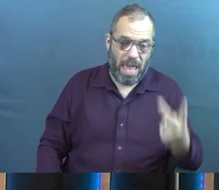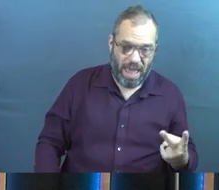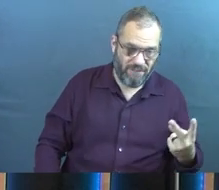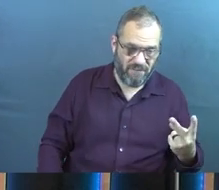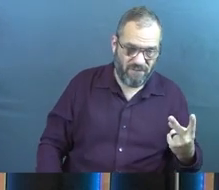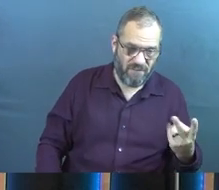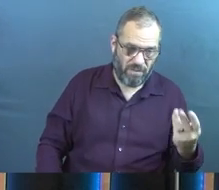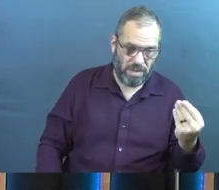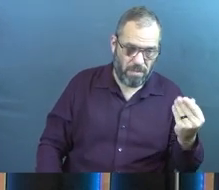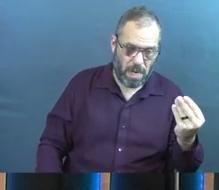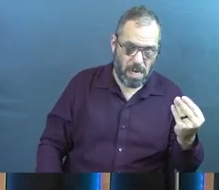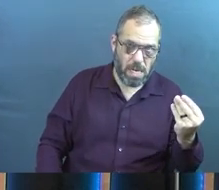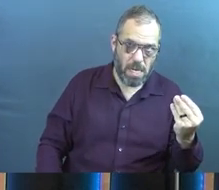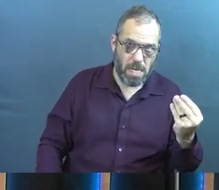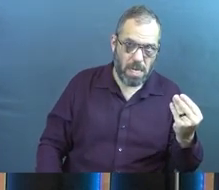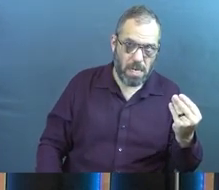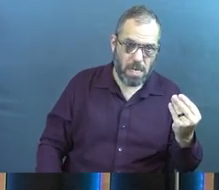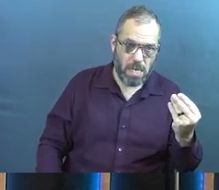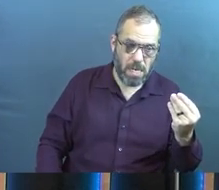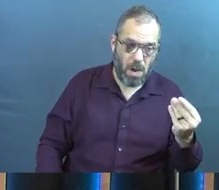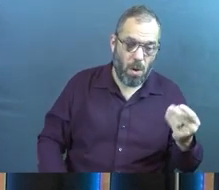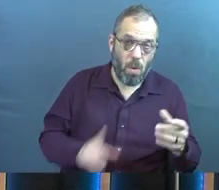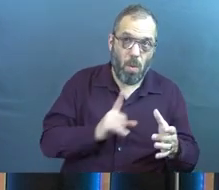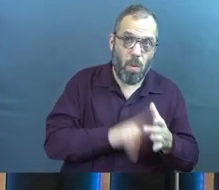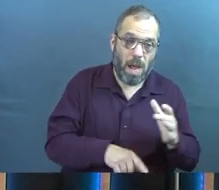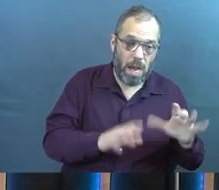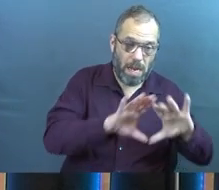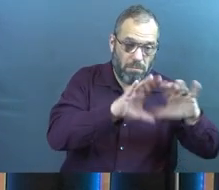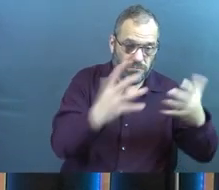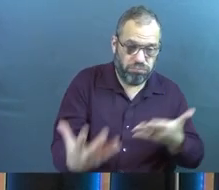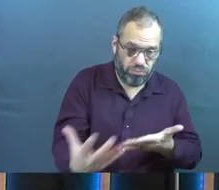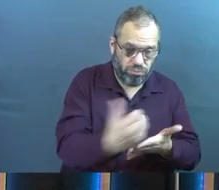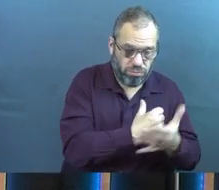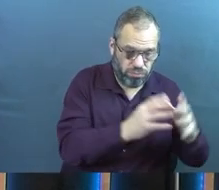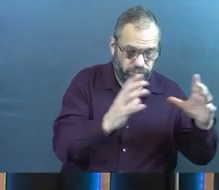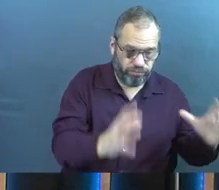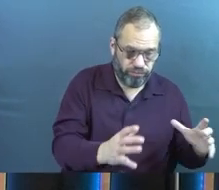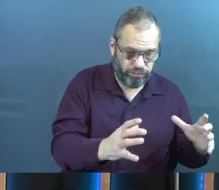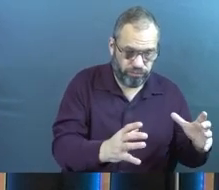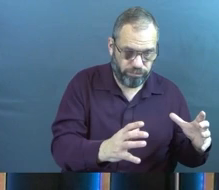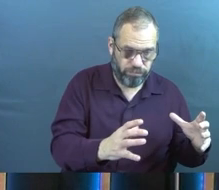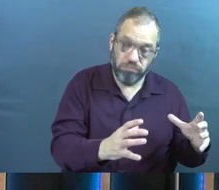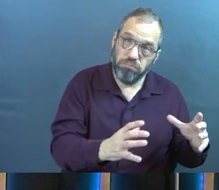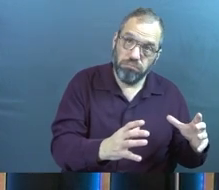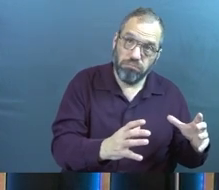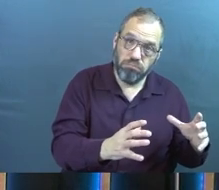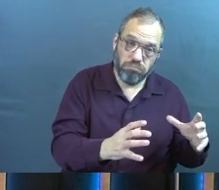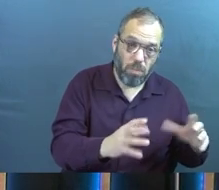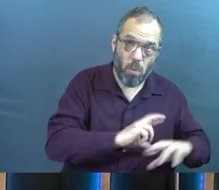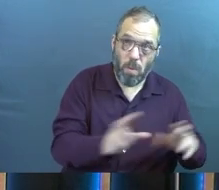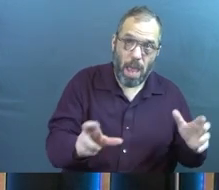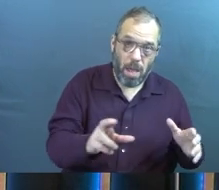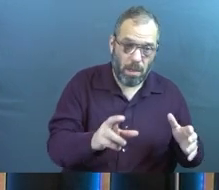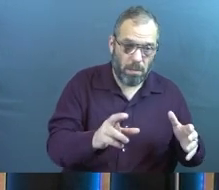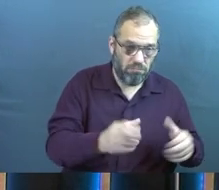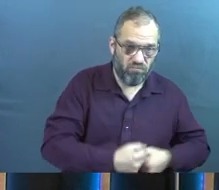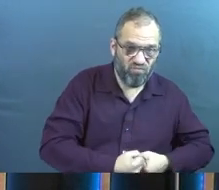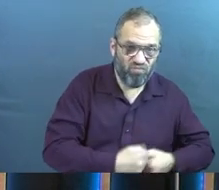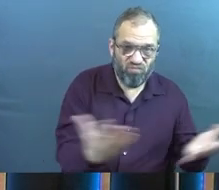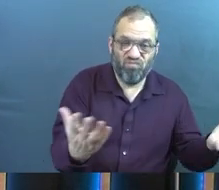his wealth, most of what he has accumulated as the chief tax collector. He's ready to get rid